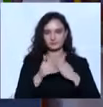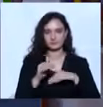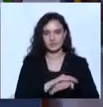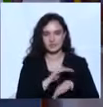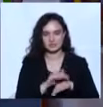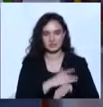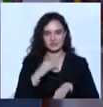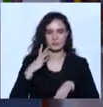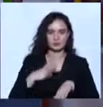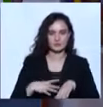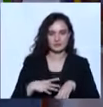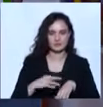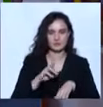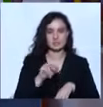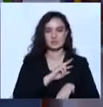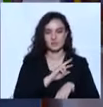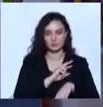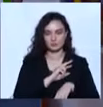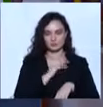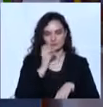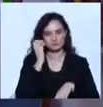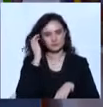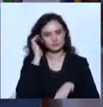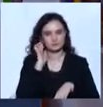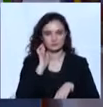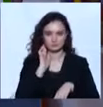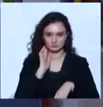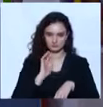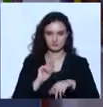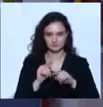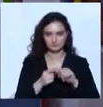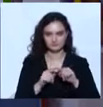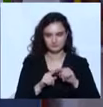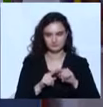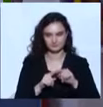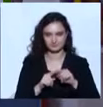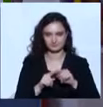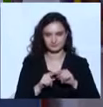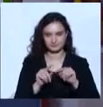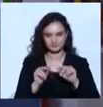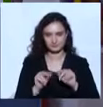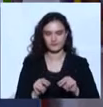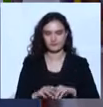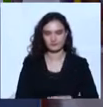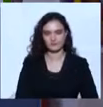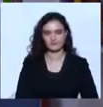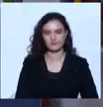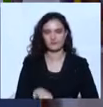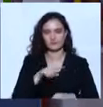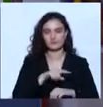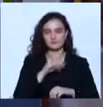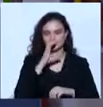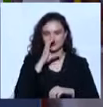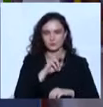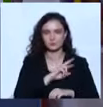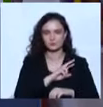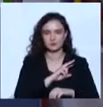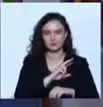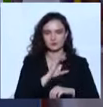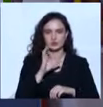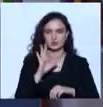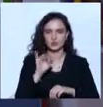kindness, patience, and love, Weedon Scott earns White Fang's trust. White Fang loves